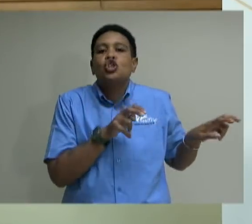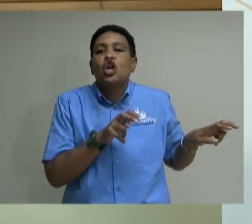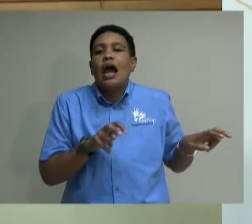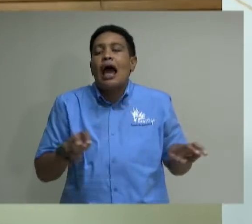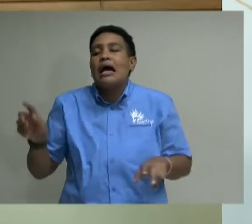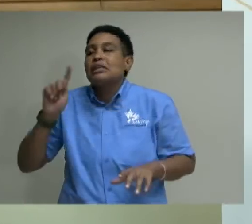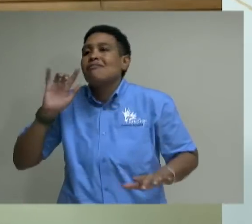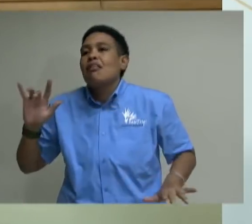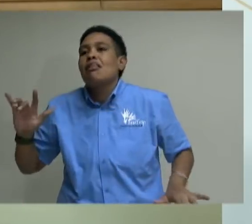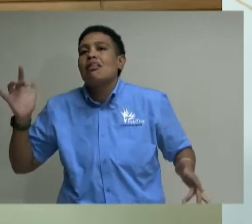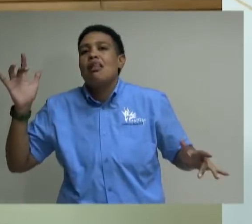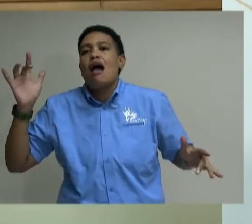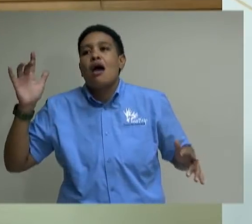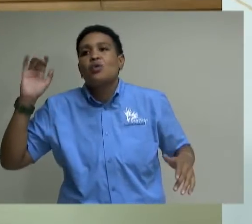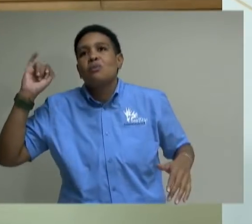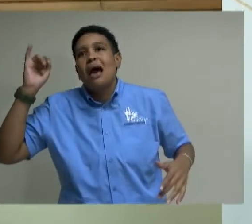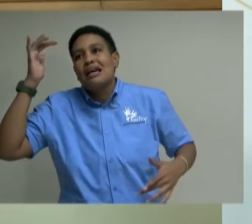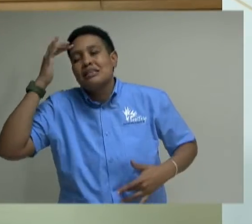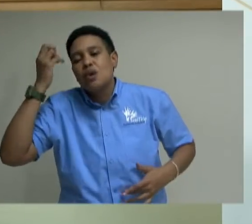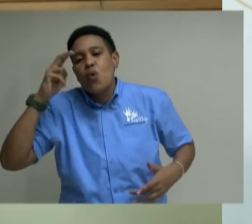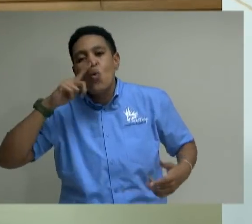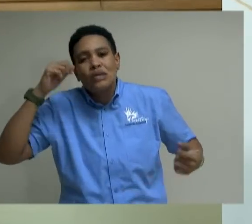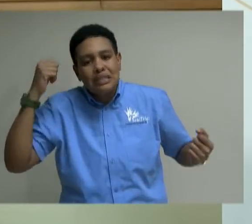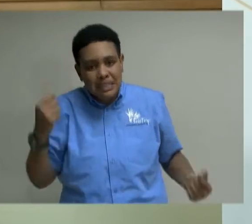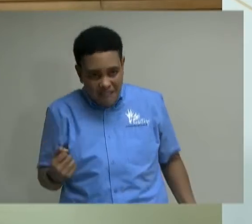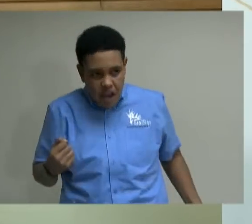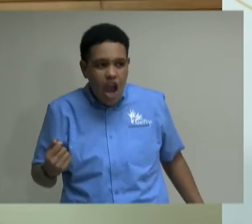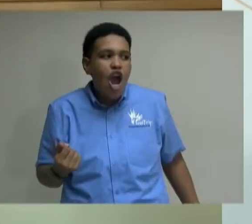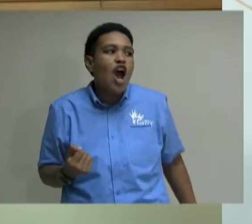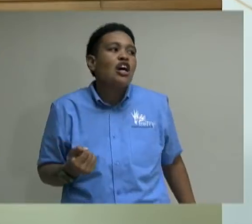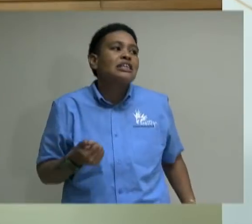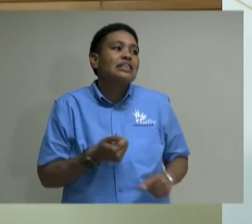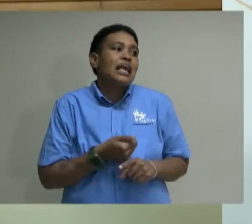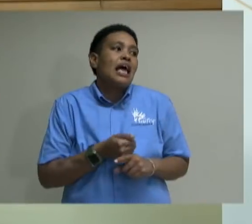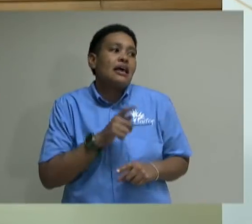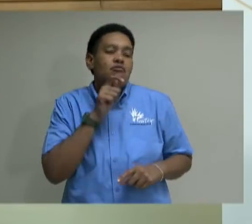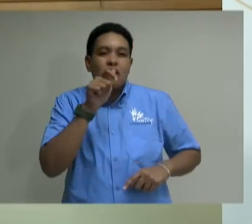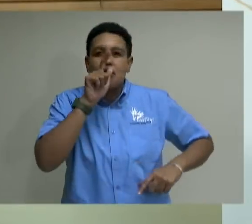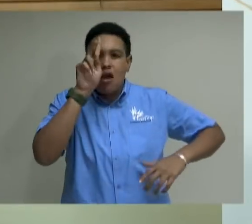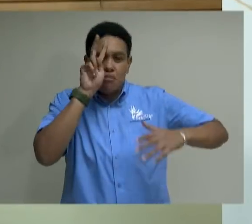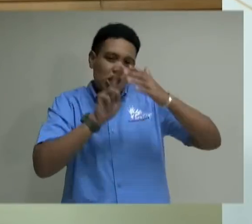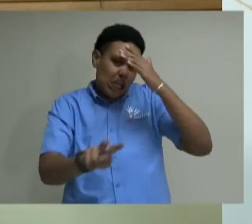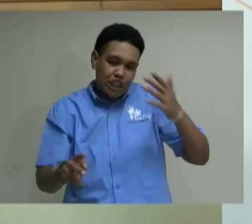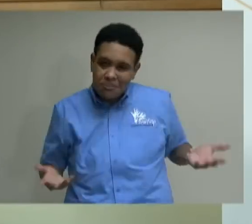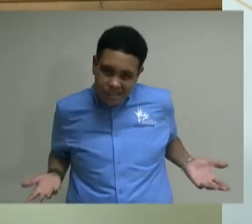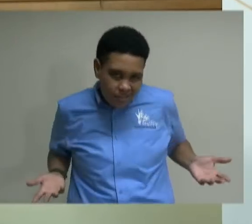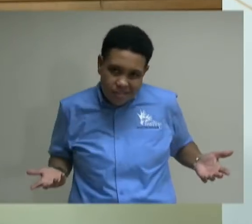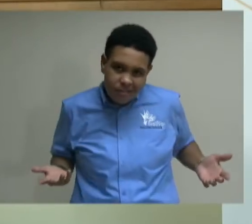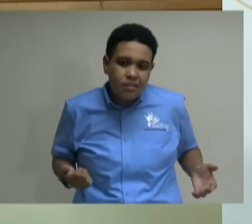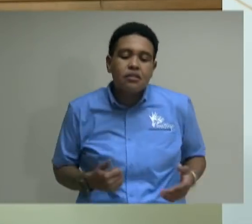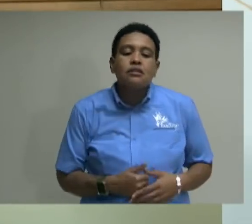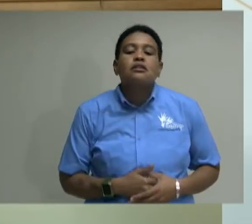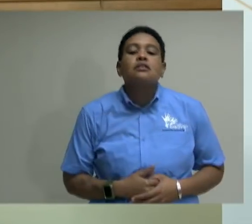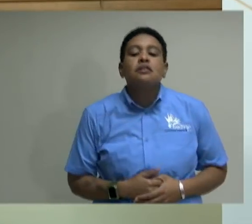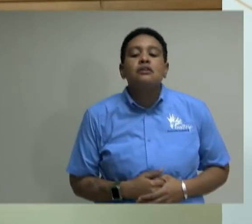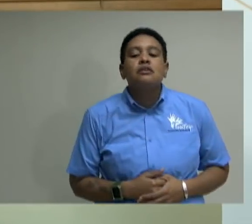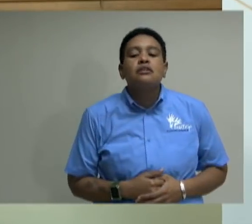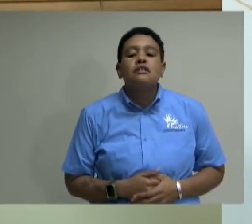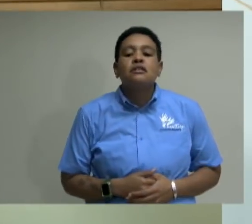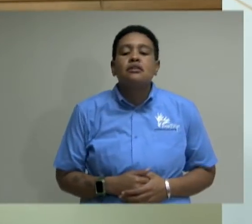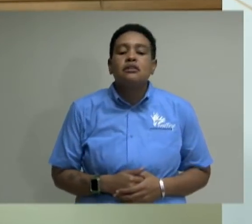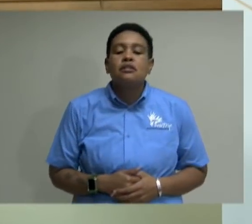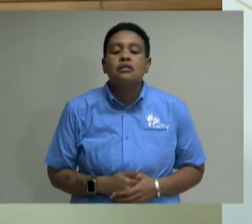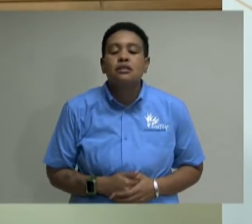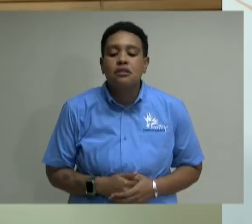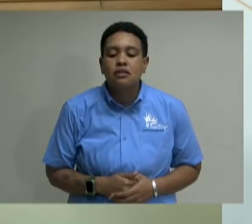to critical or severe, is very unpredictable. And